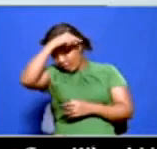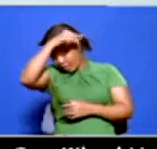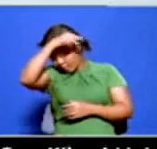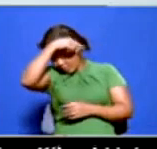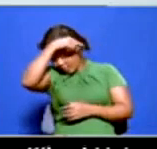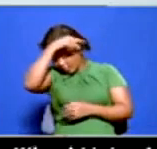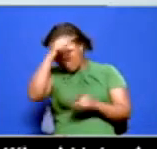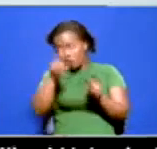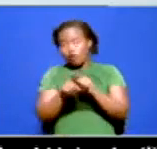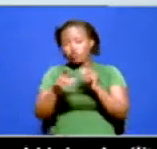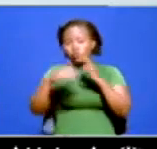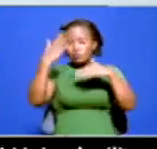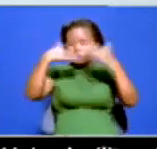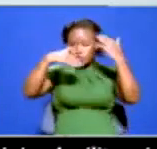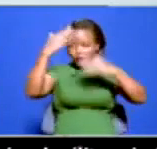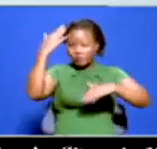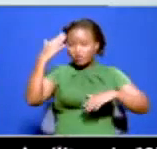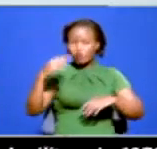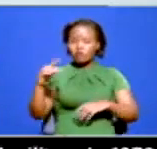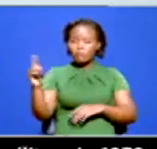with the University of Nairobi.